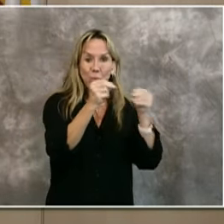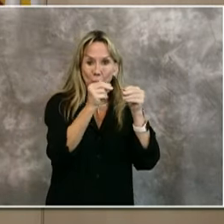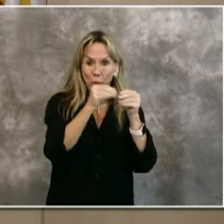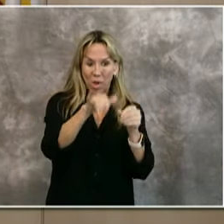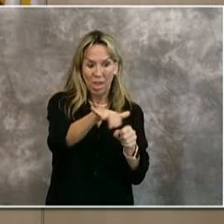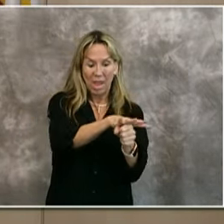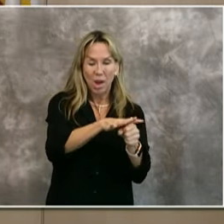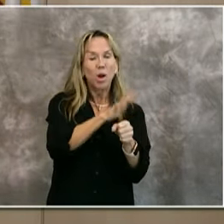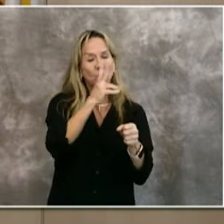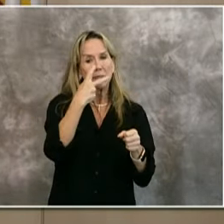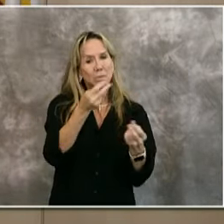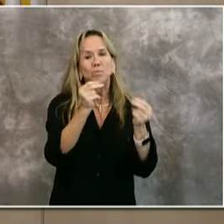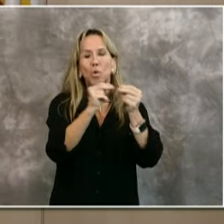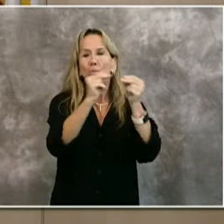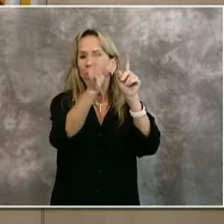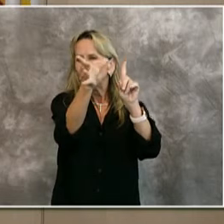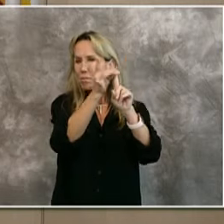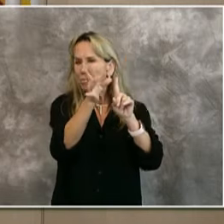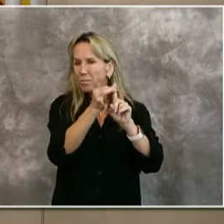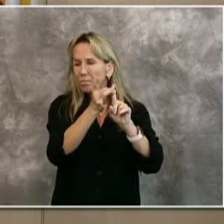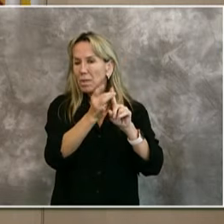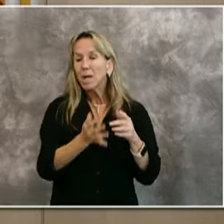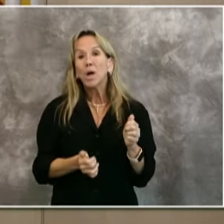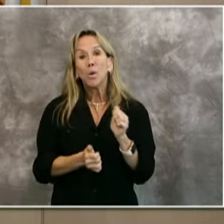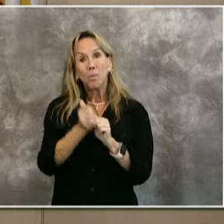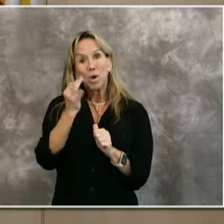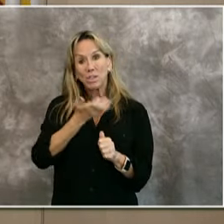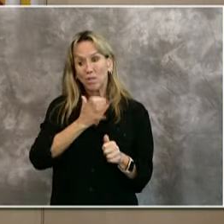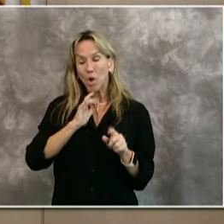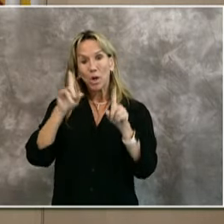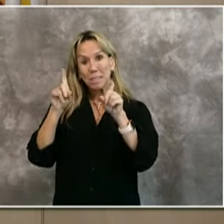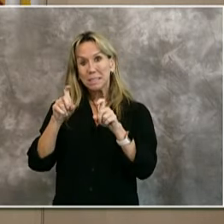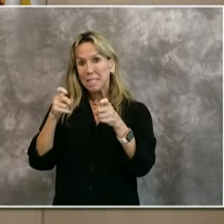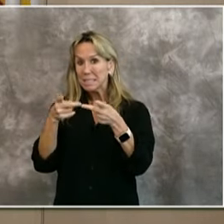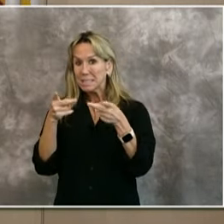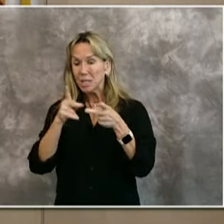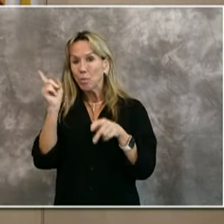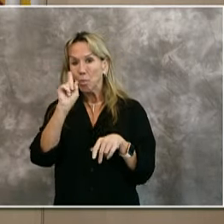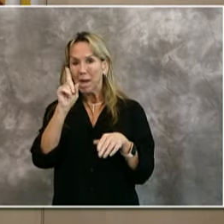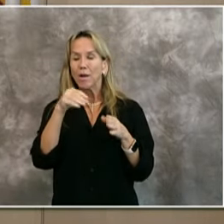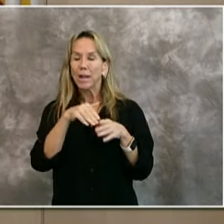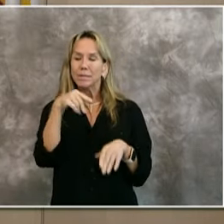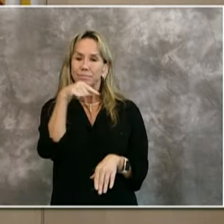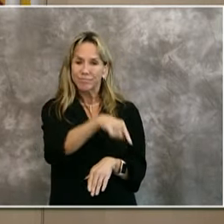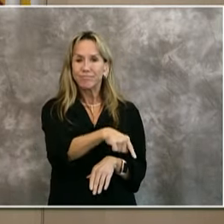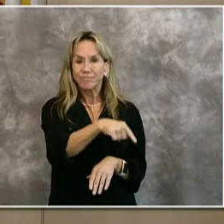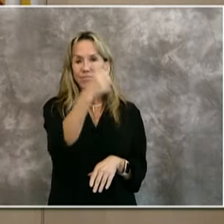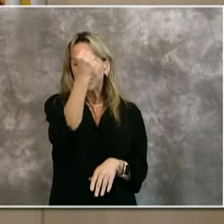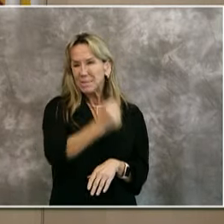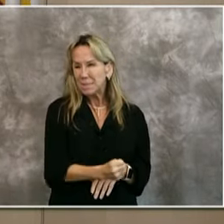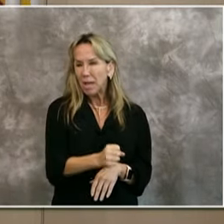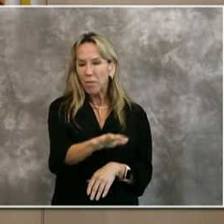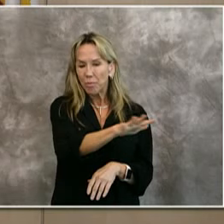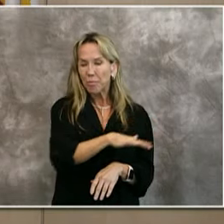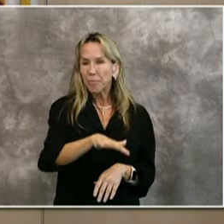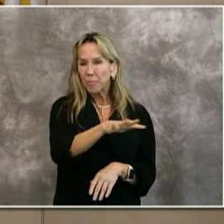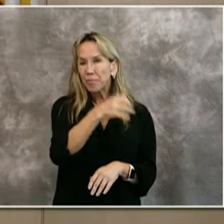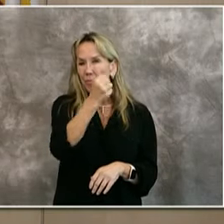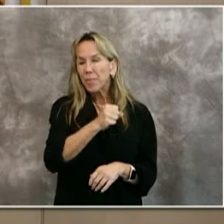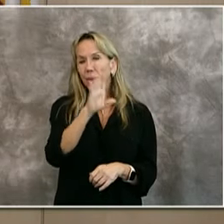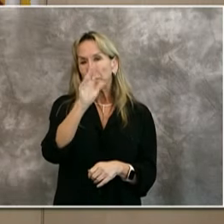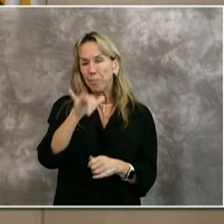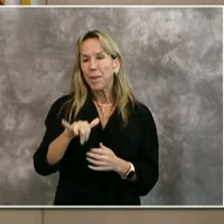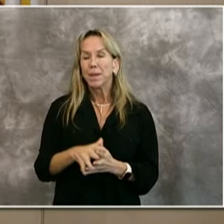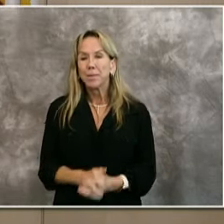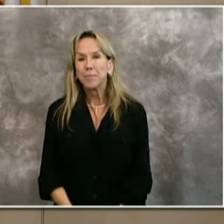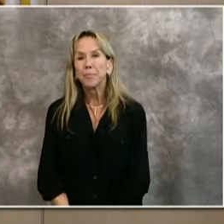region, and more than 50% of our test sites are located in the South Bay of